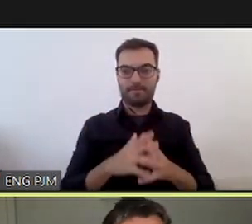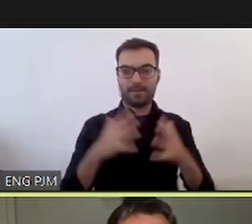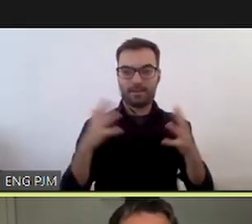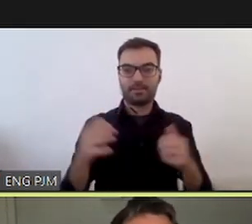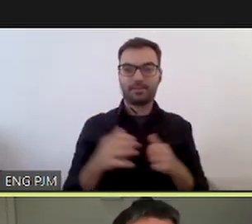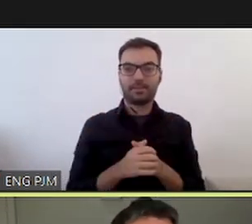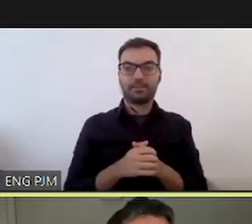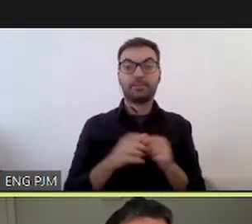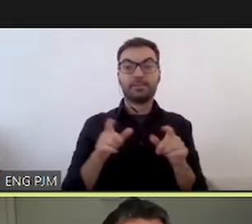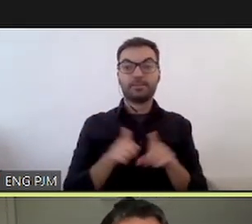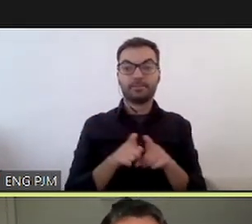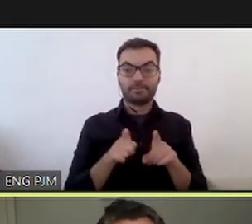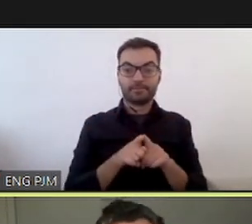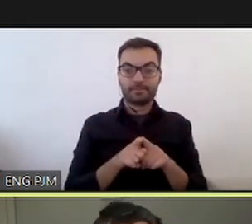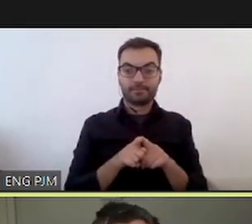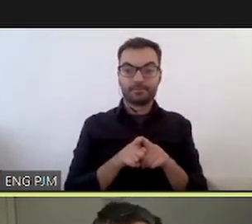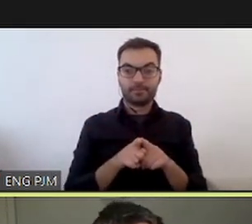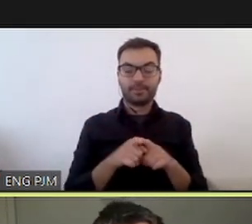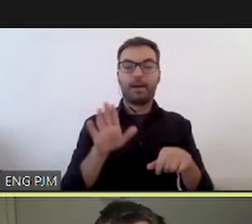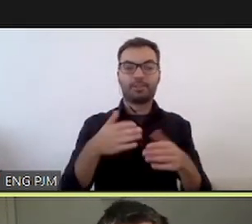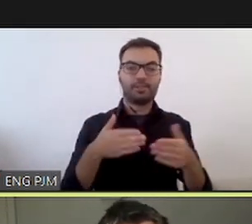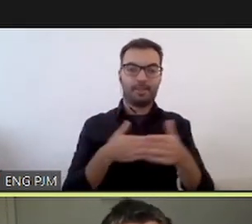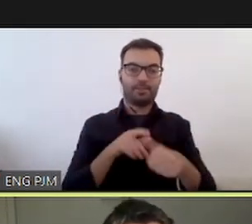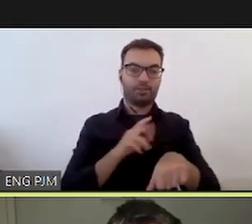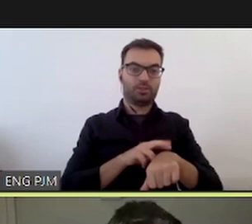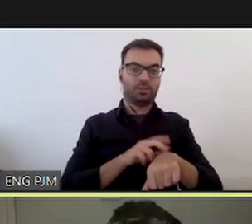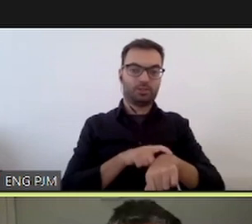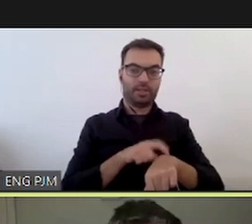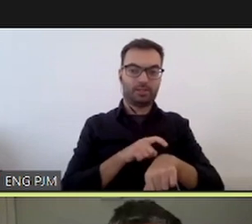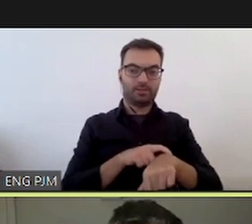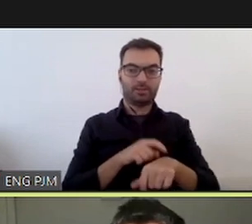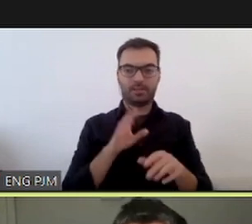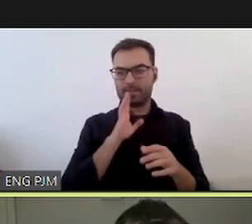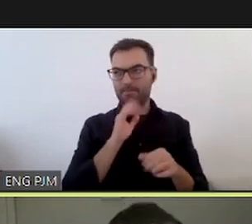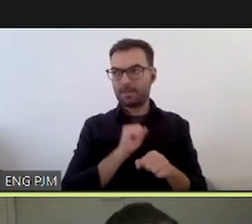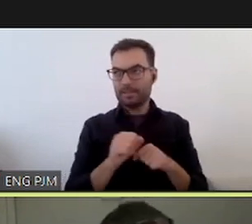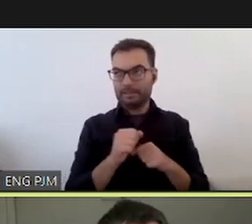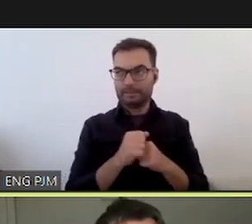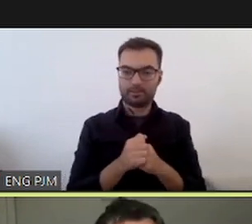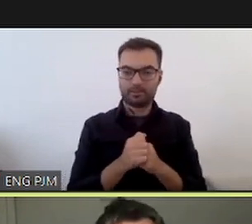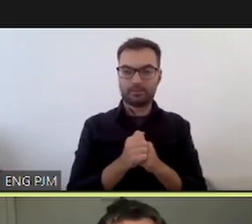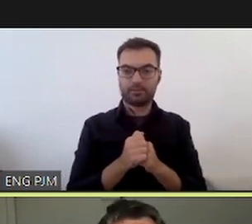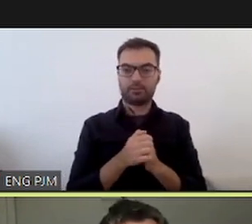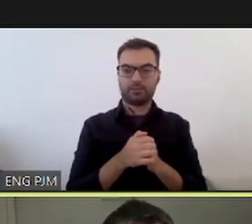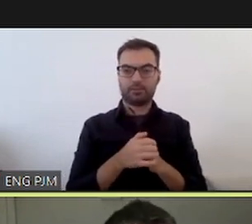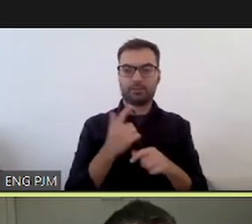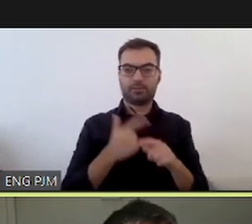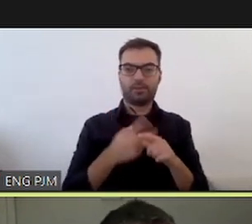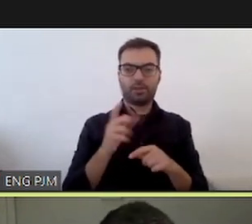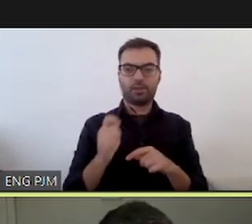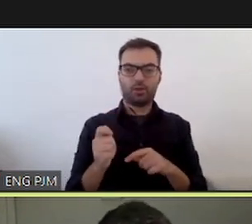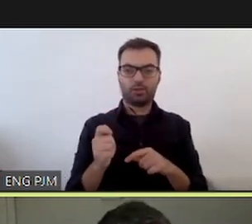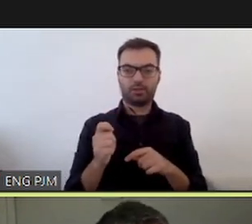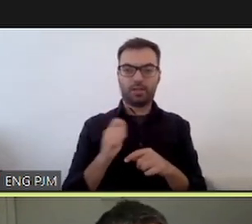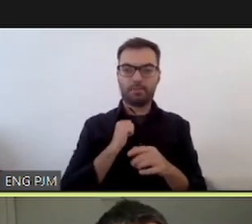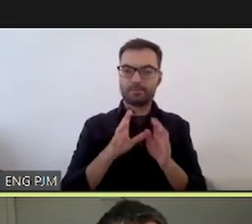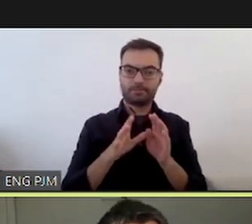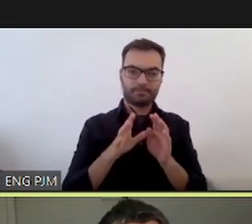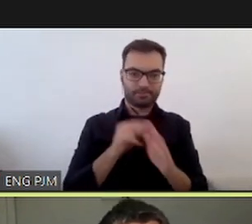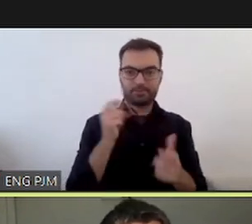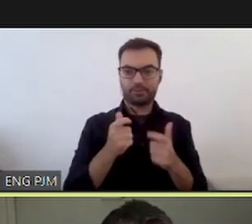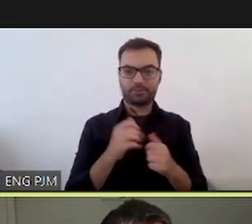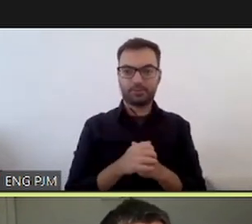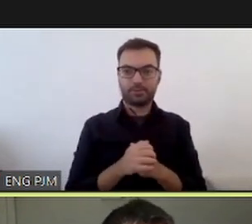time, and also you're having a time limit for that. So there is approximately 24 hours to finish this, but